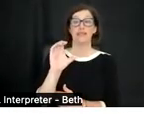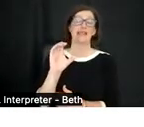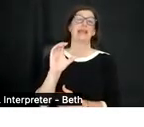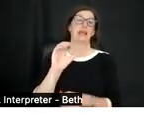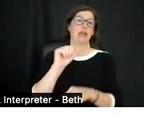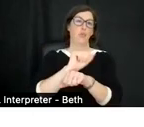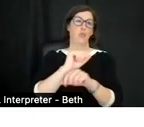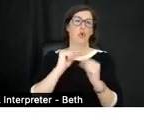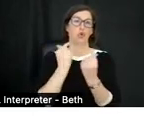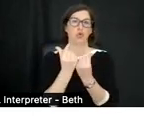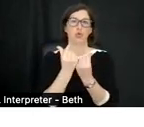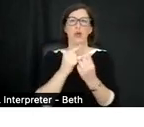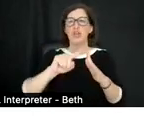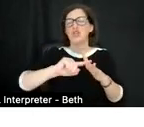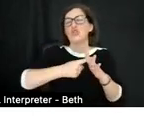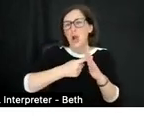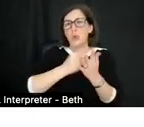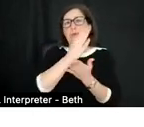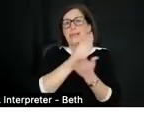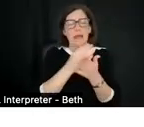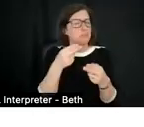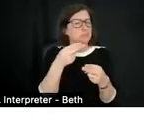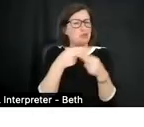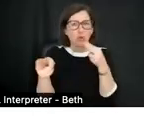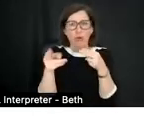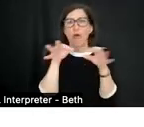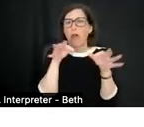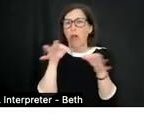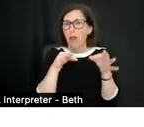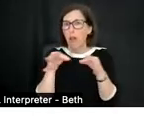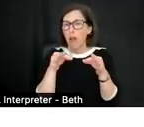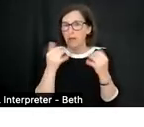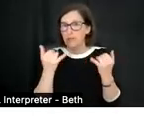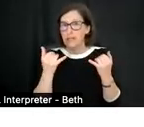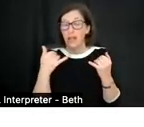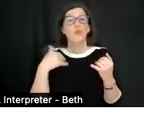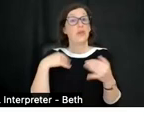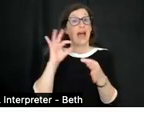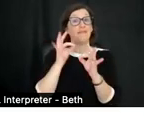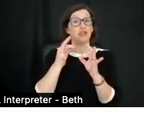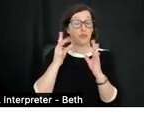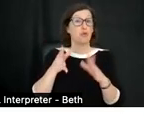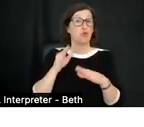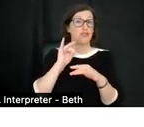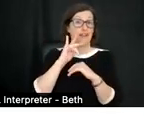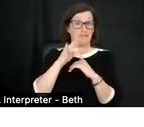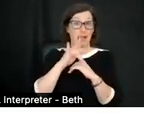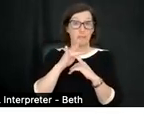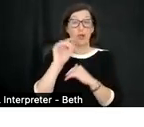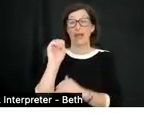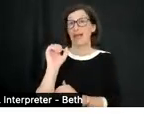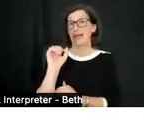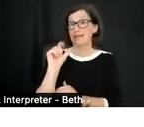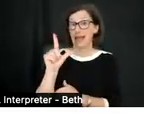Just to start with some quick housekeeping notes, there's interpretation available in American Sign